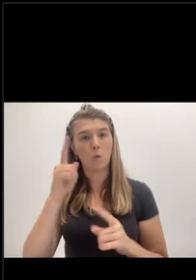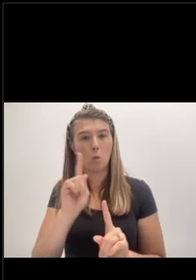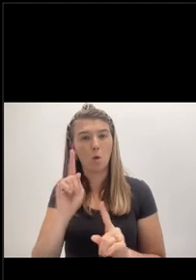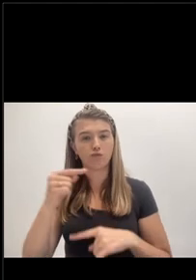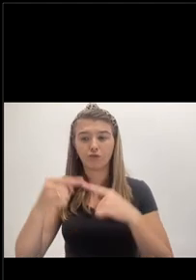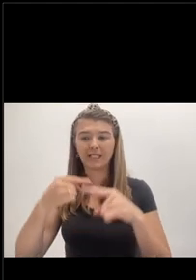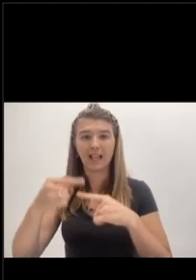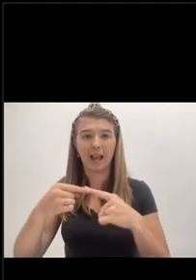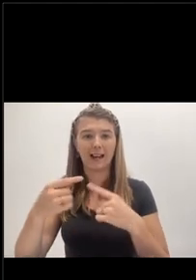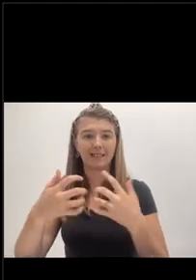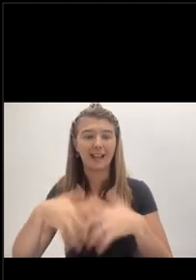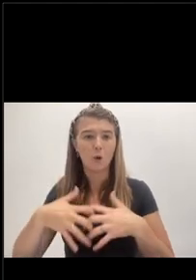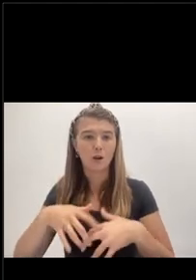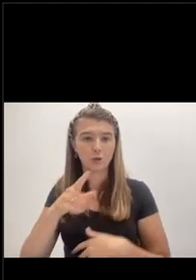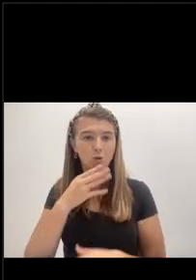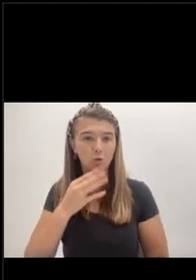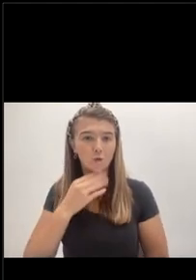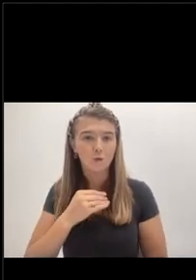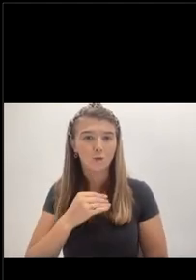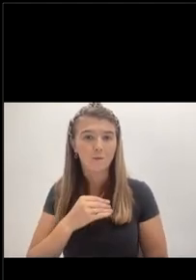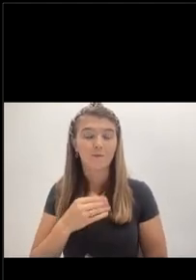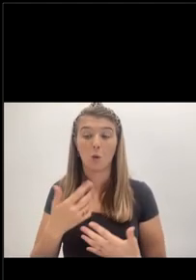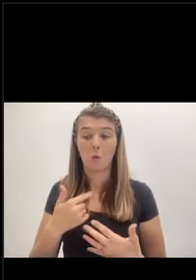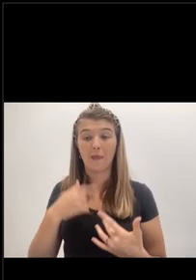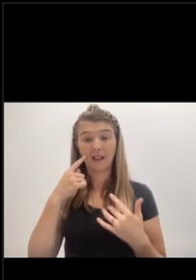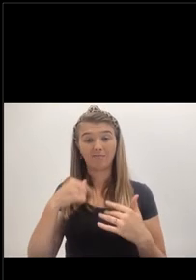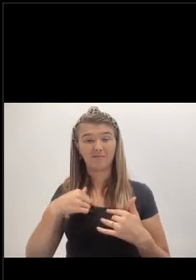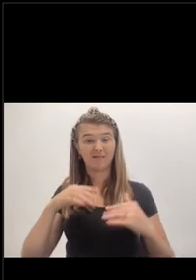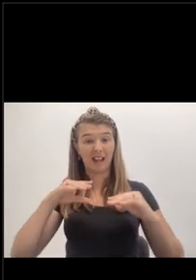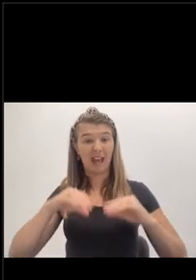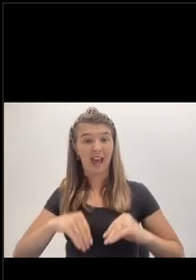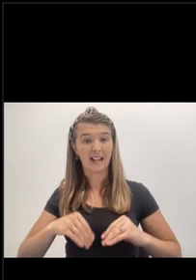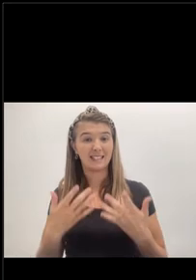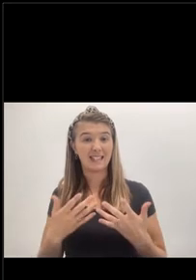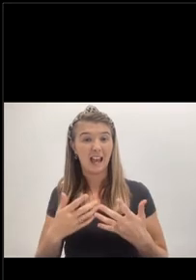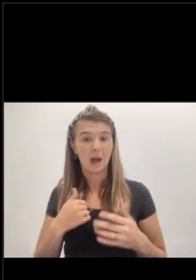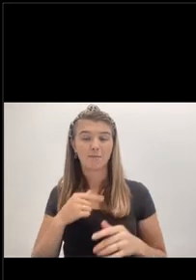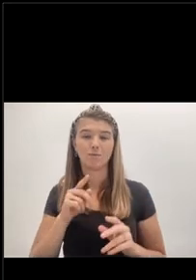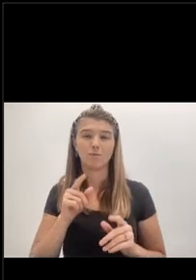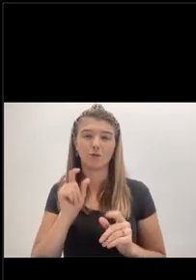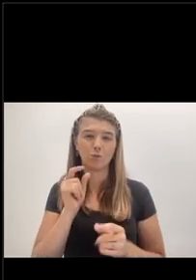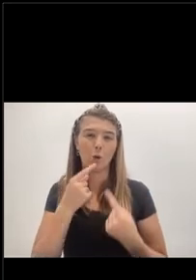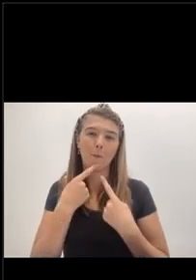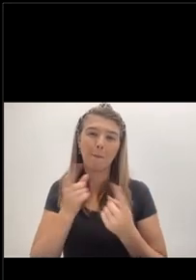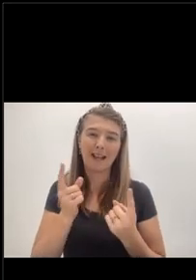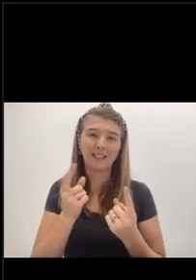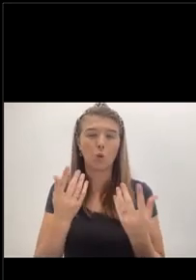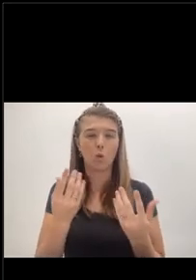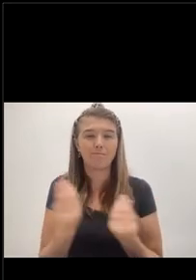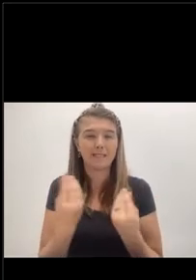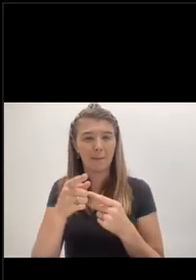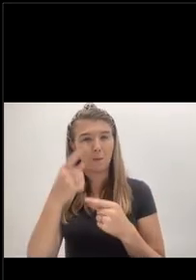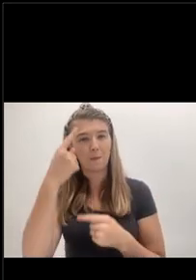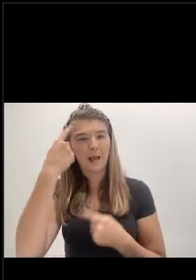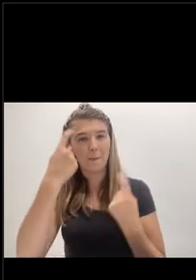use. And that's where I would like to end with a small message maybe, or something to think about, because we are